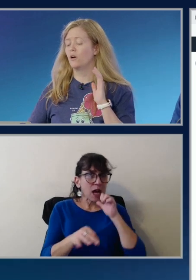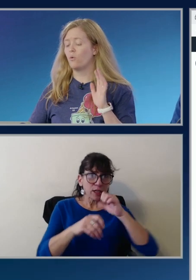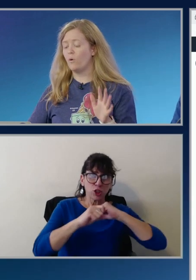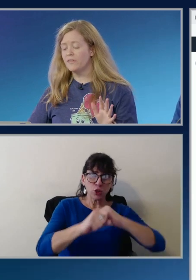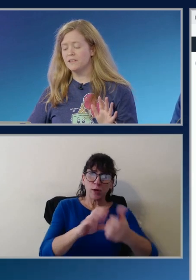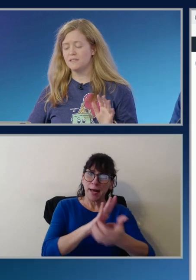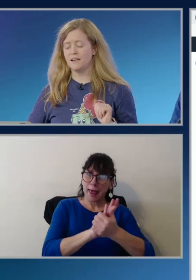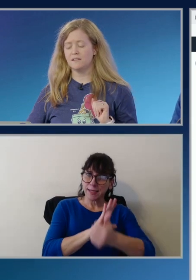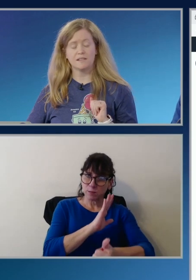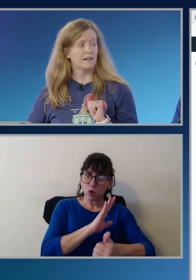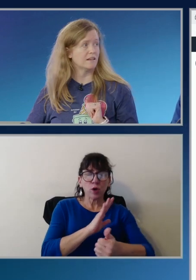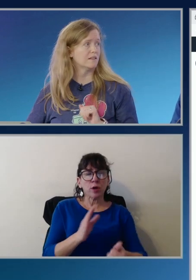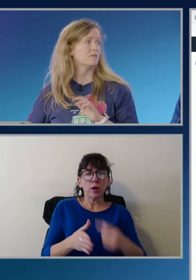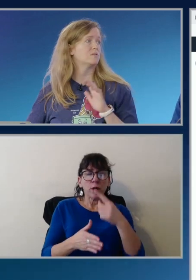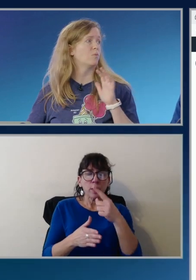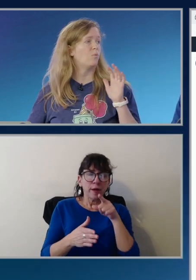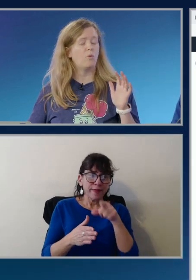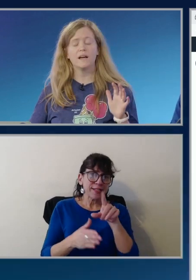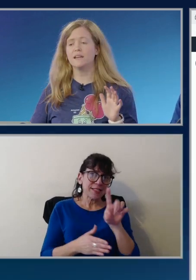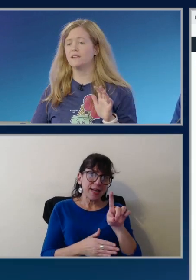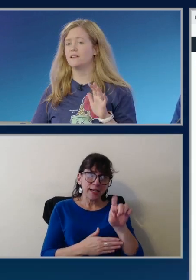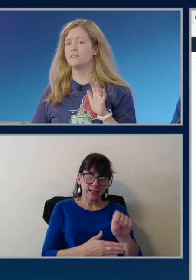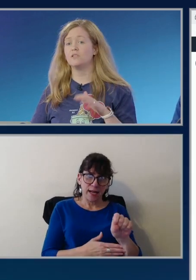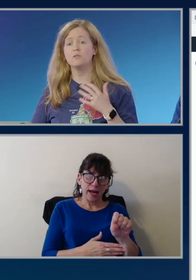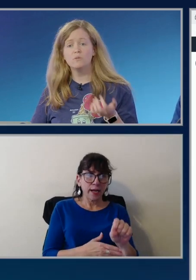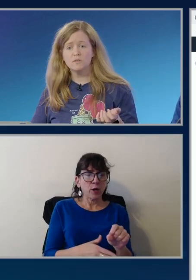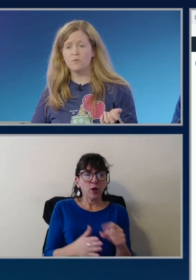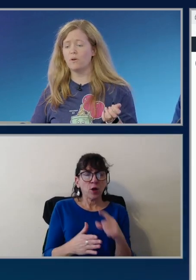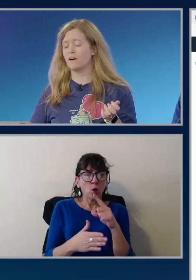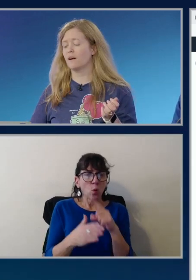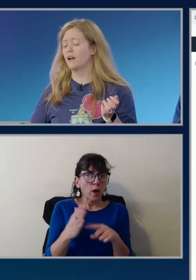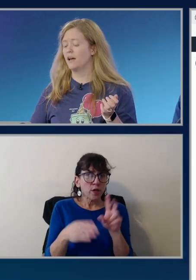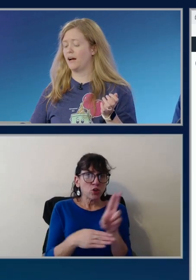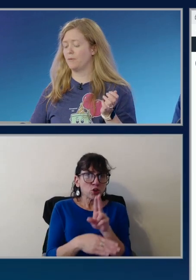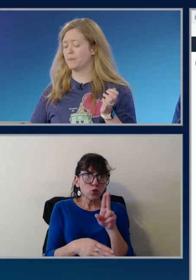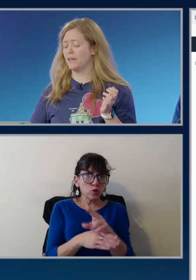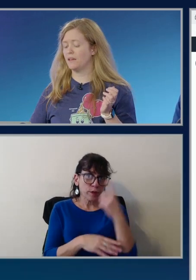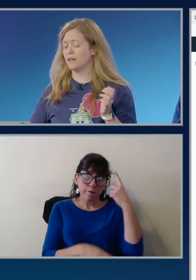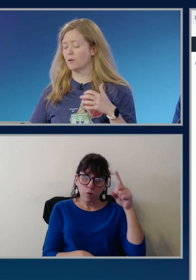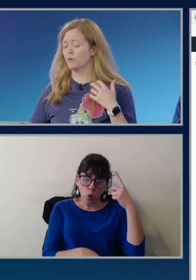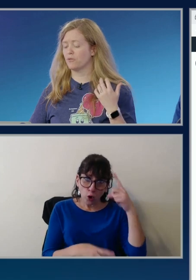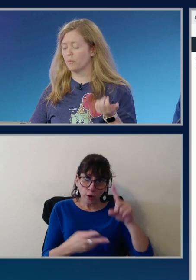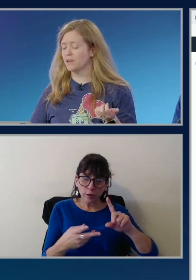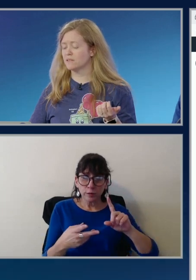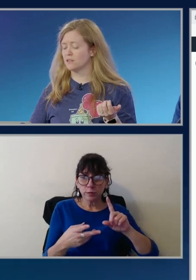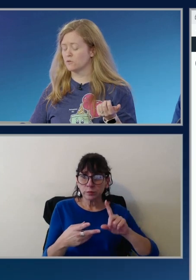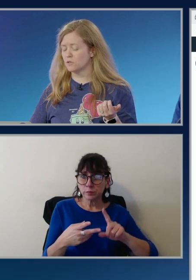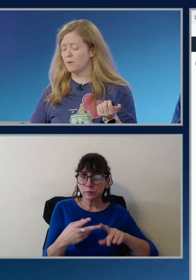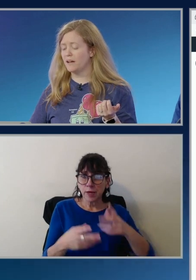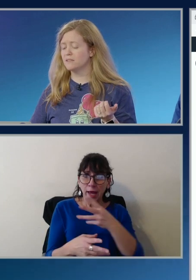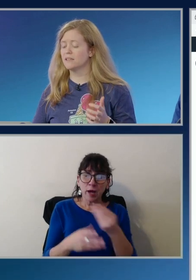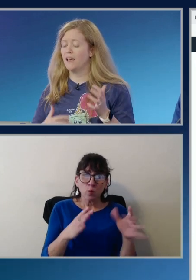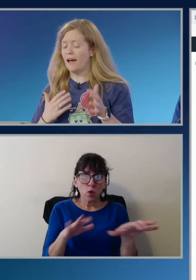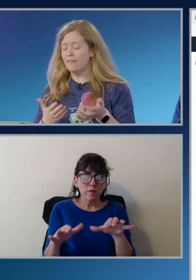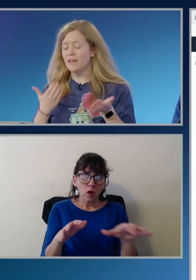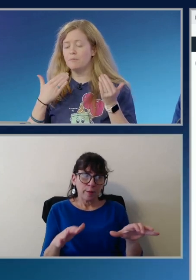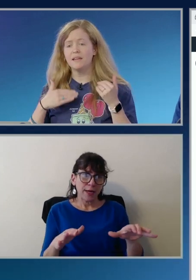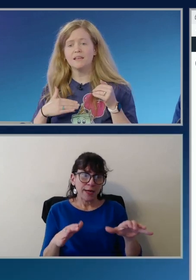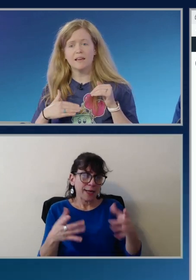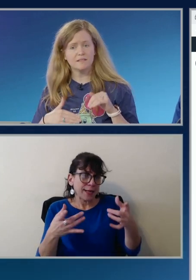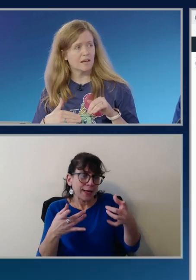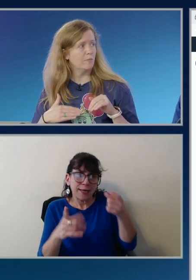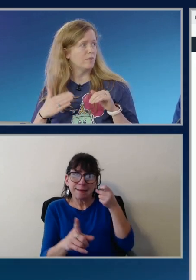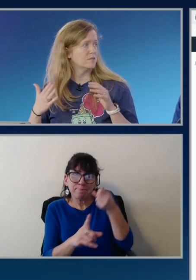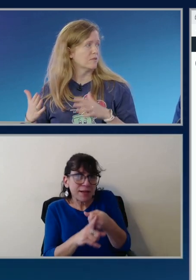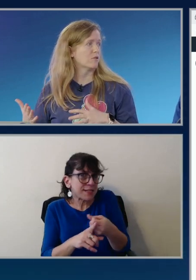expert what this data set is, what it is used for in, again, performing incident response, and then